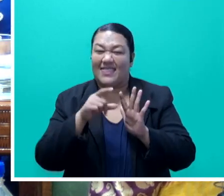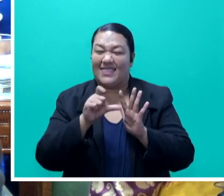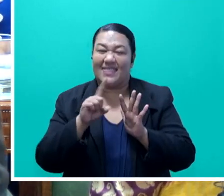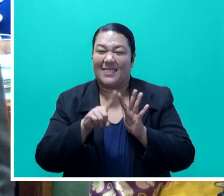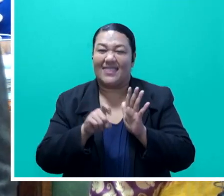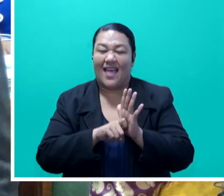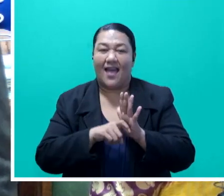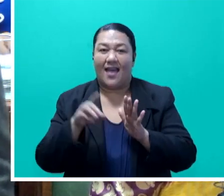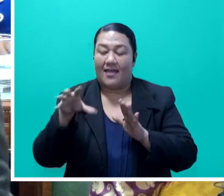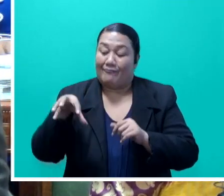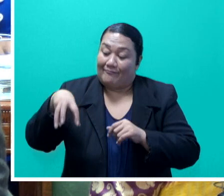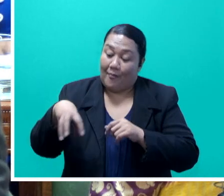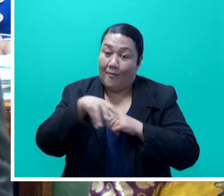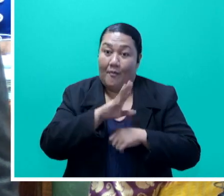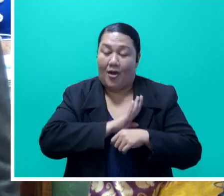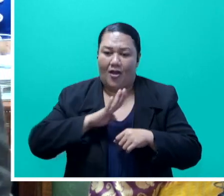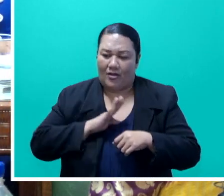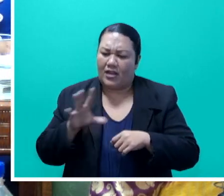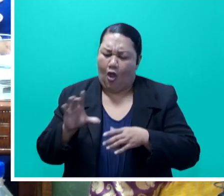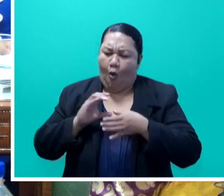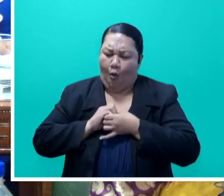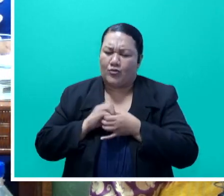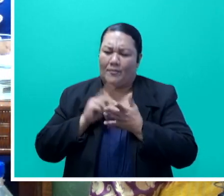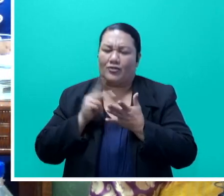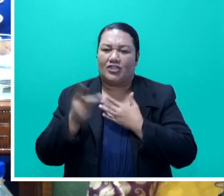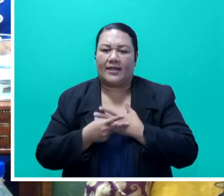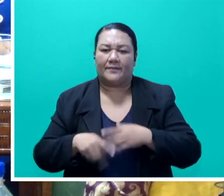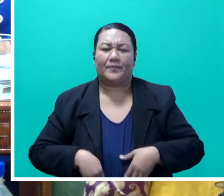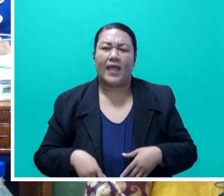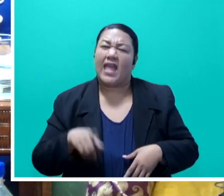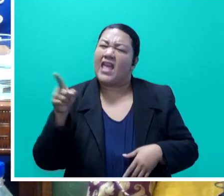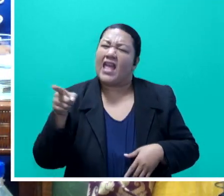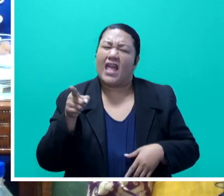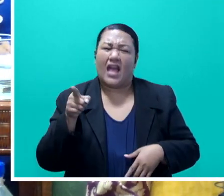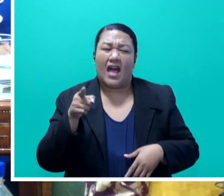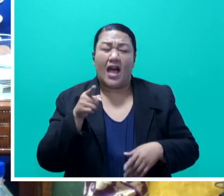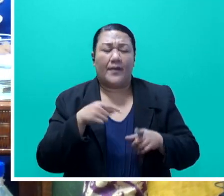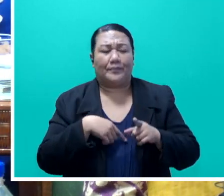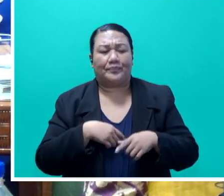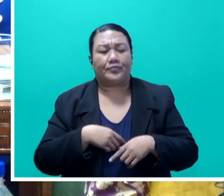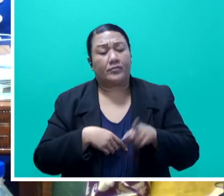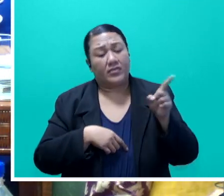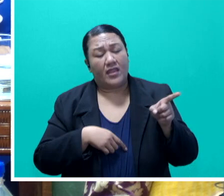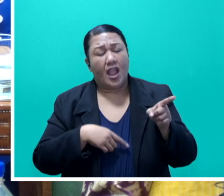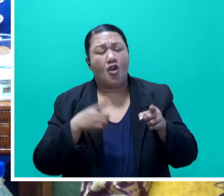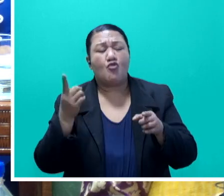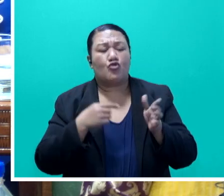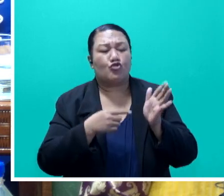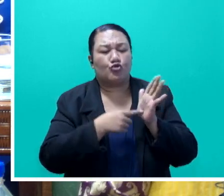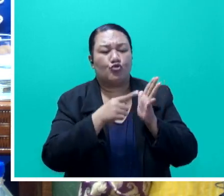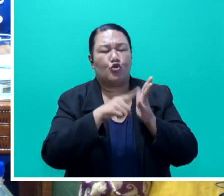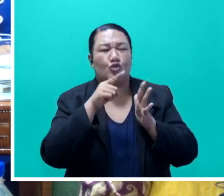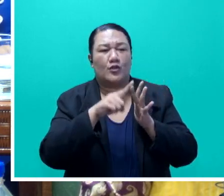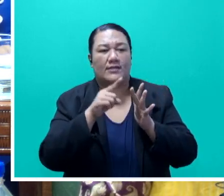by Honorable Tui Sawau, and I hope he understood what he was reading out, that CIU now, from Ministry of Economy, has been called in